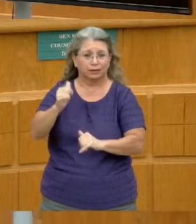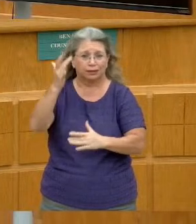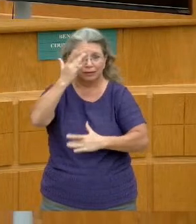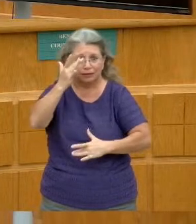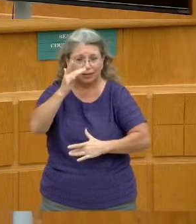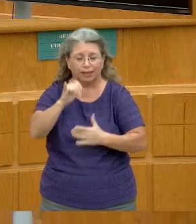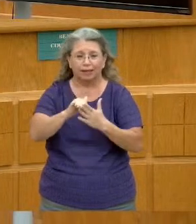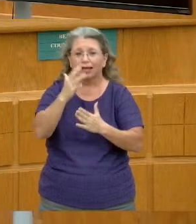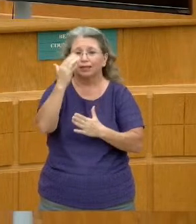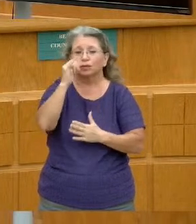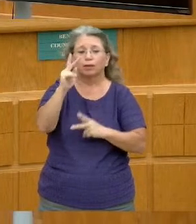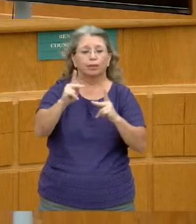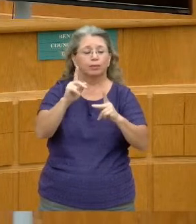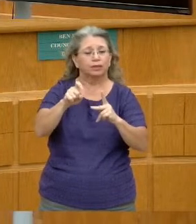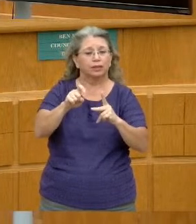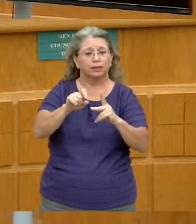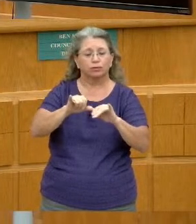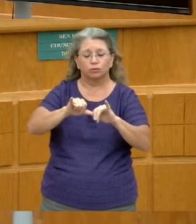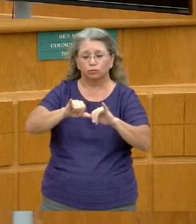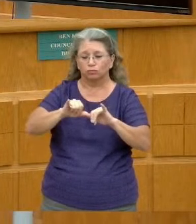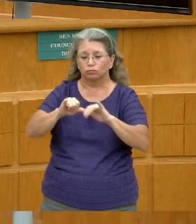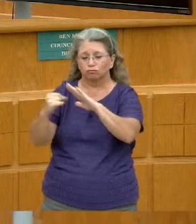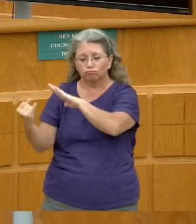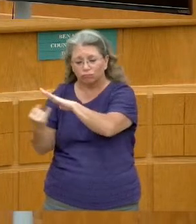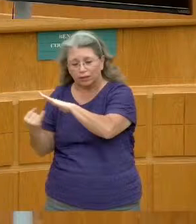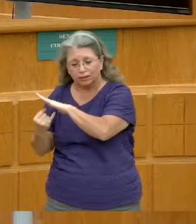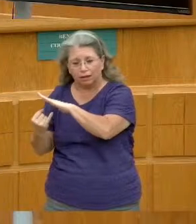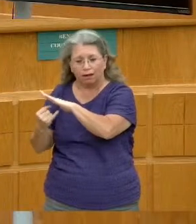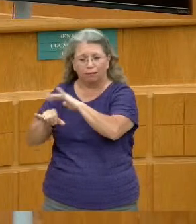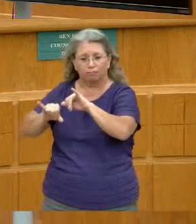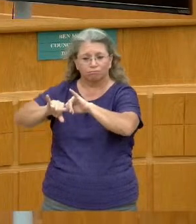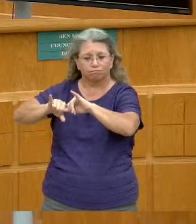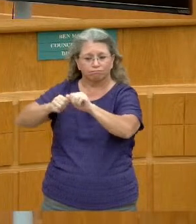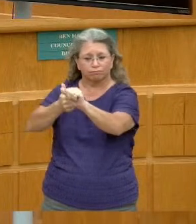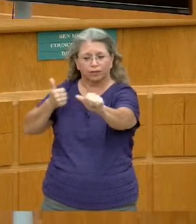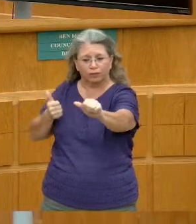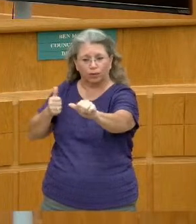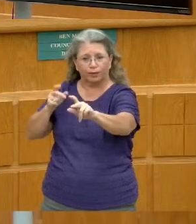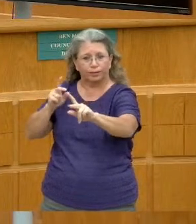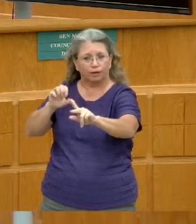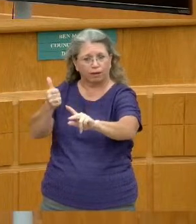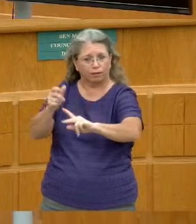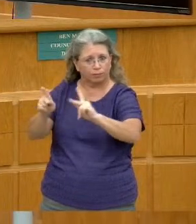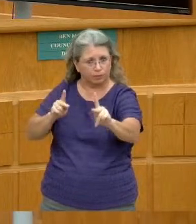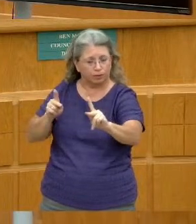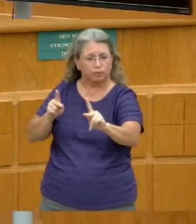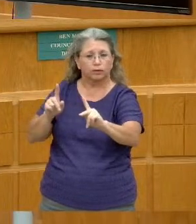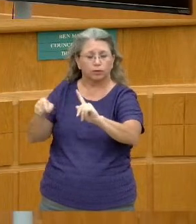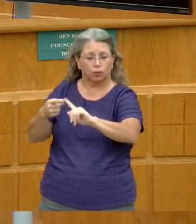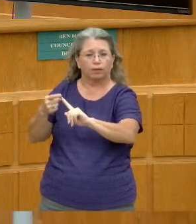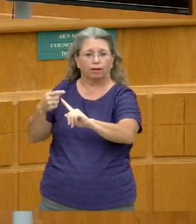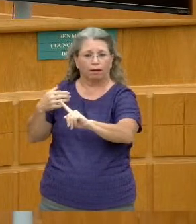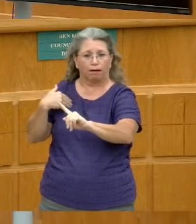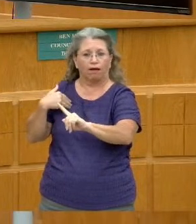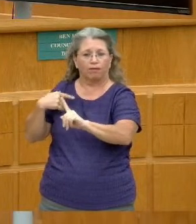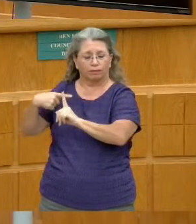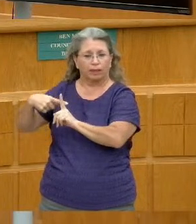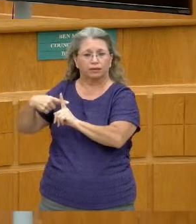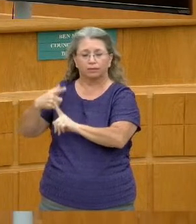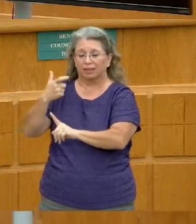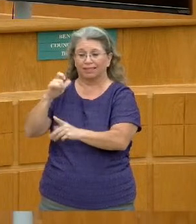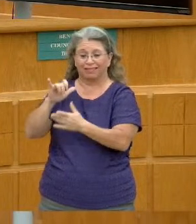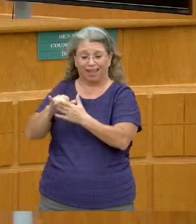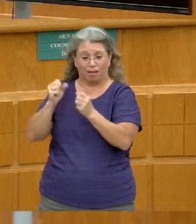need to quarantine and self-isolate once they have the case, because with this many people having